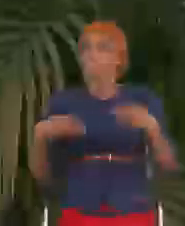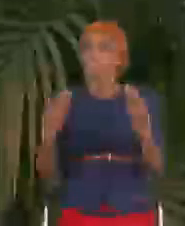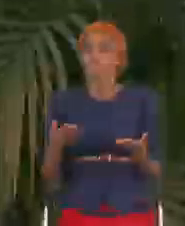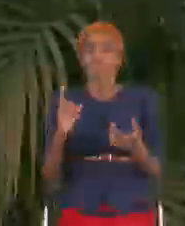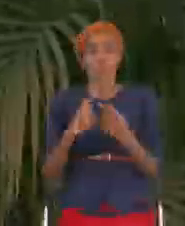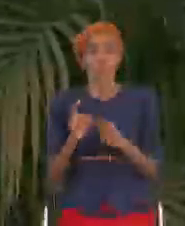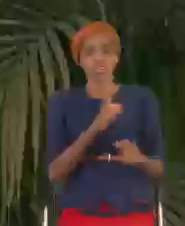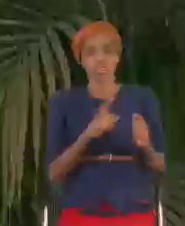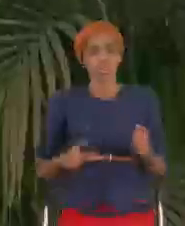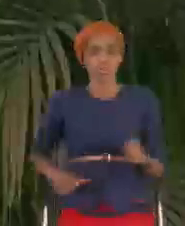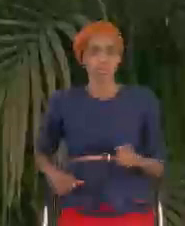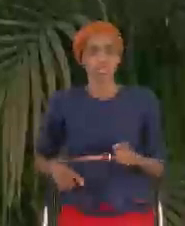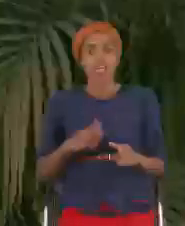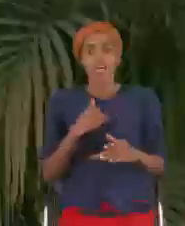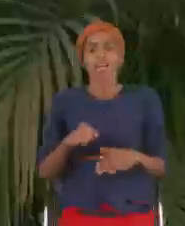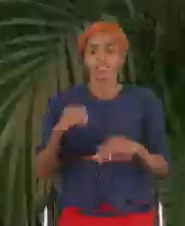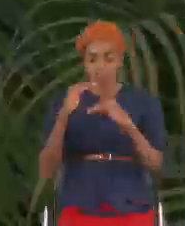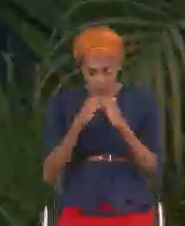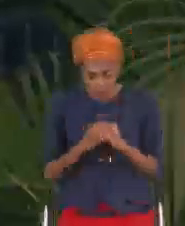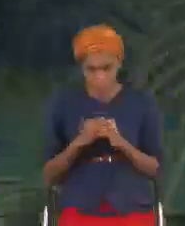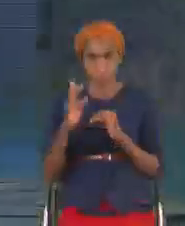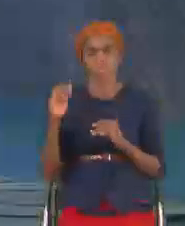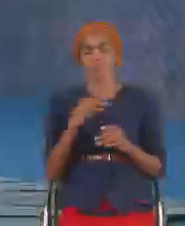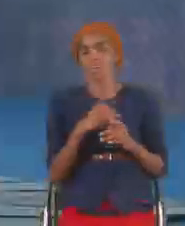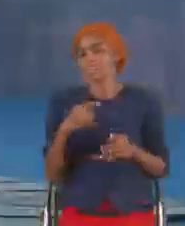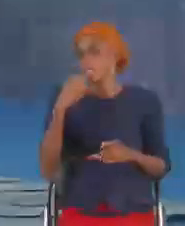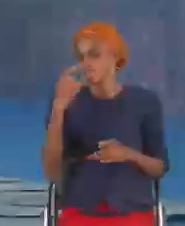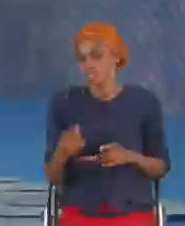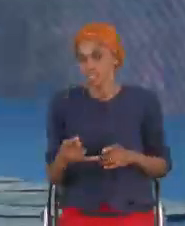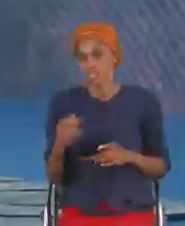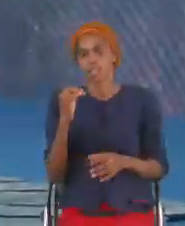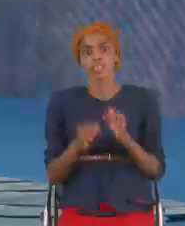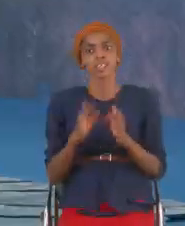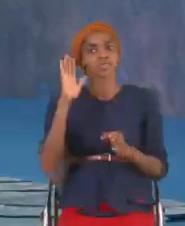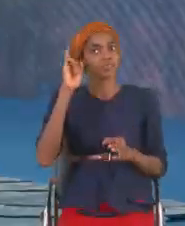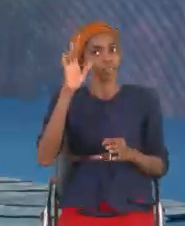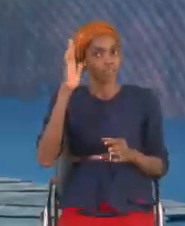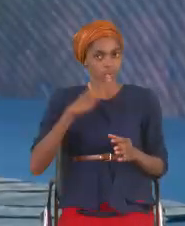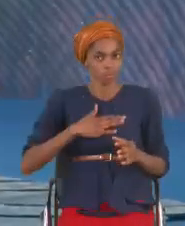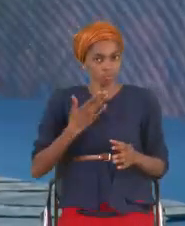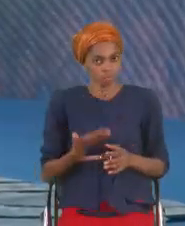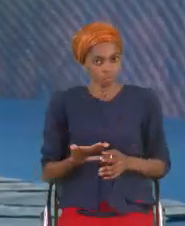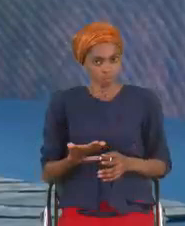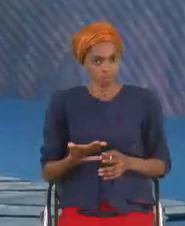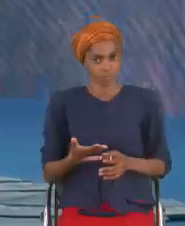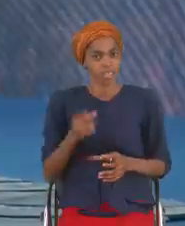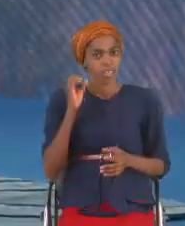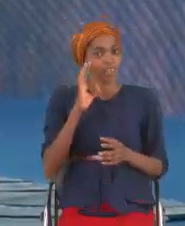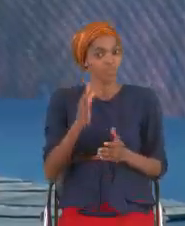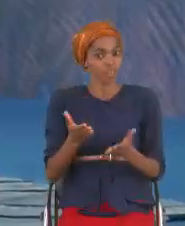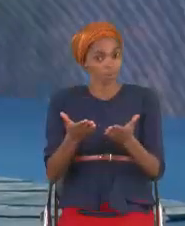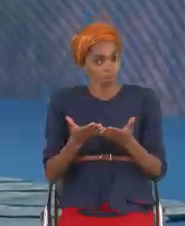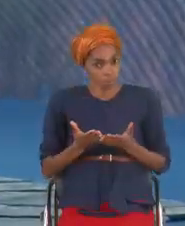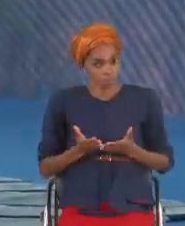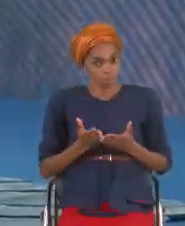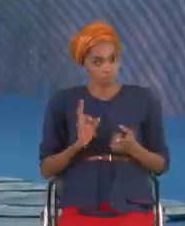the Lord. And he worshipped him. And he said, if thou wilt, if thou wilt, if you want